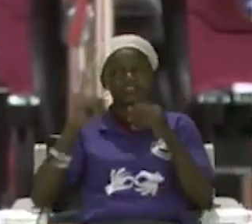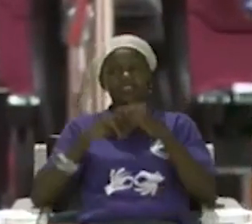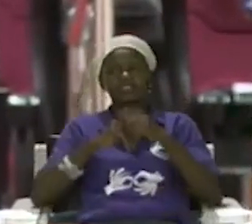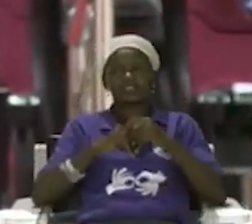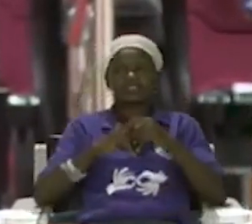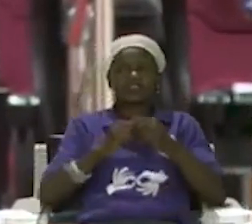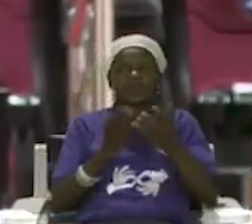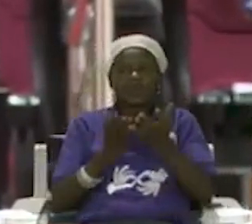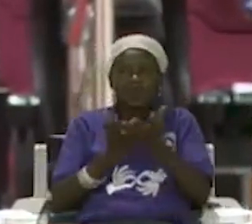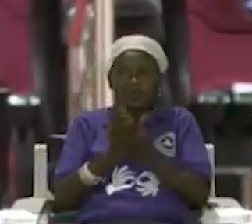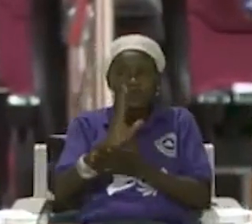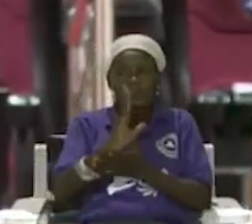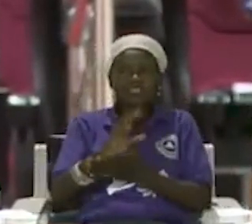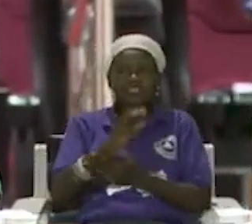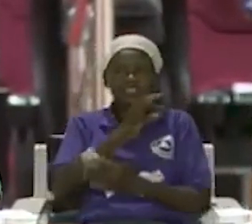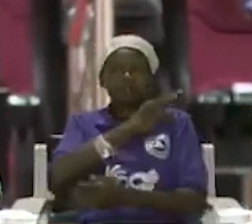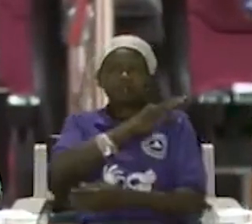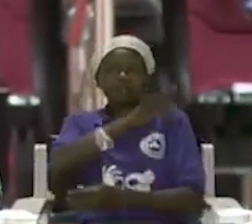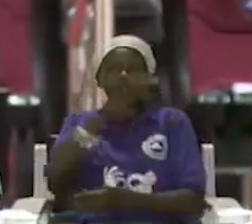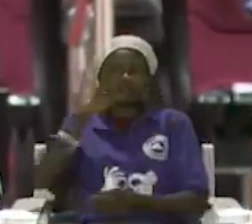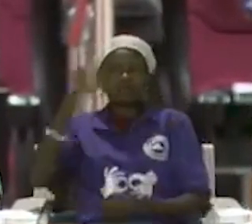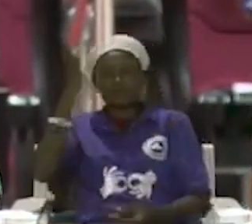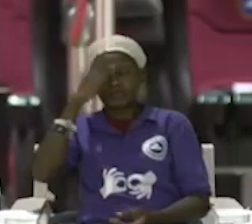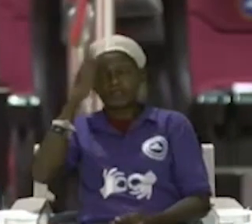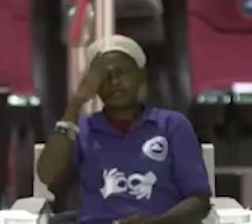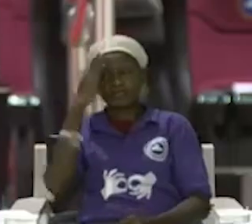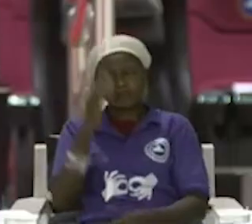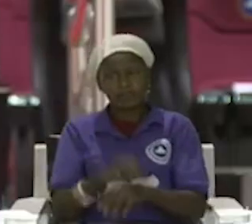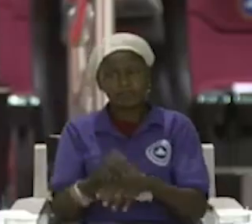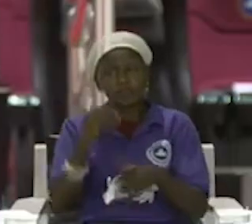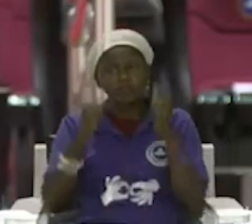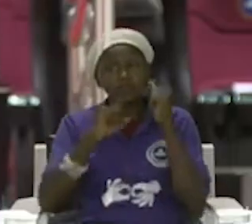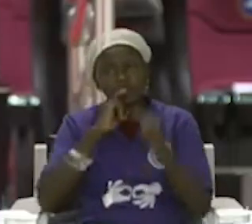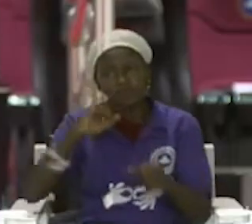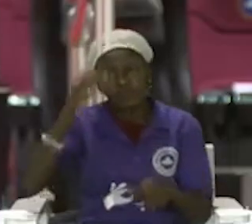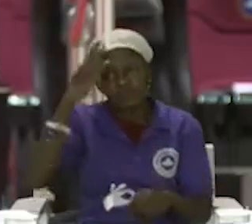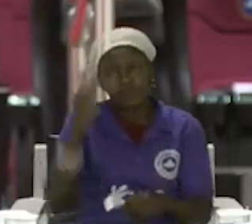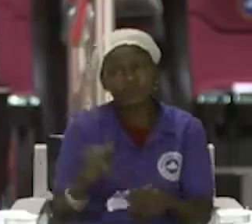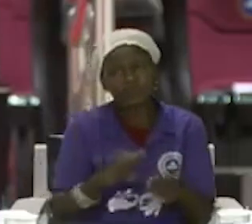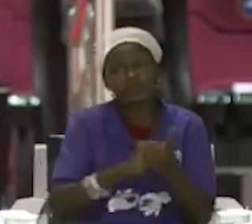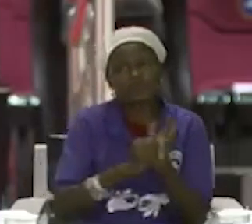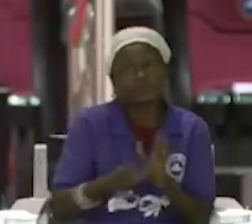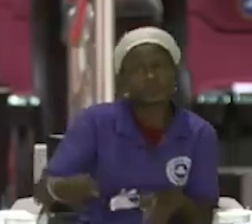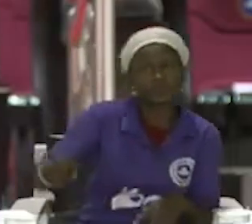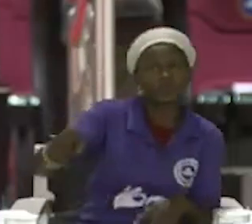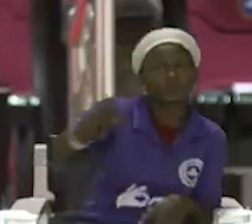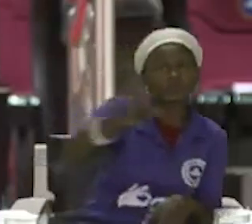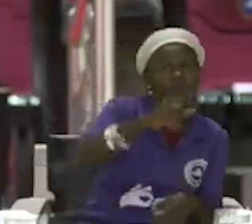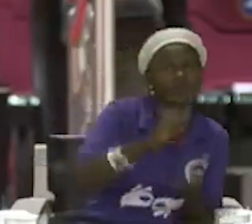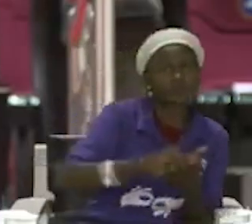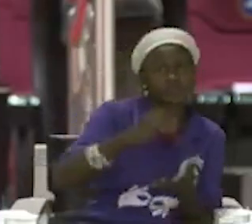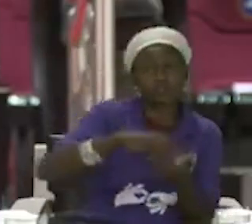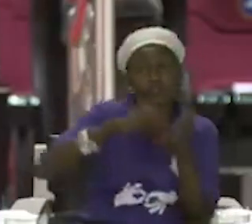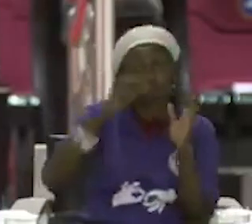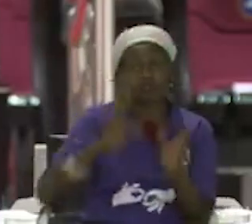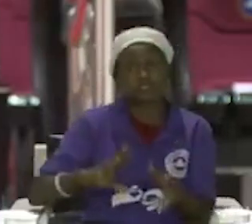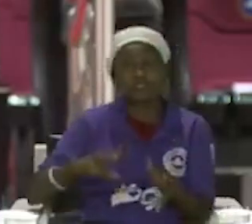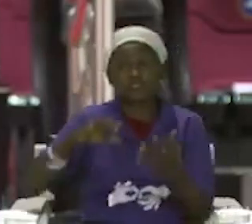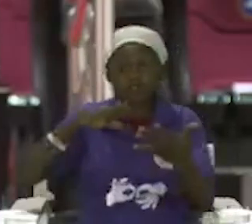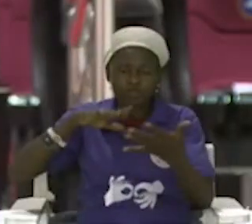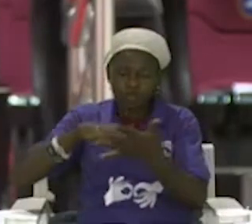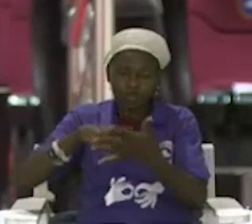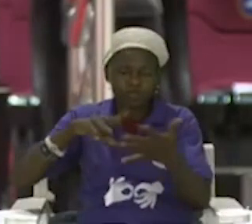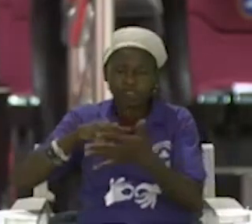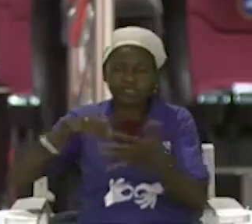correct application of knowledge, which is why those of you who are students study hard,